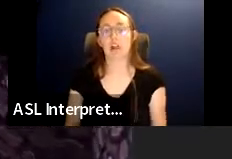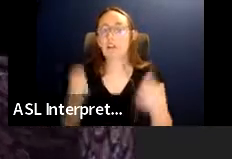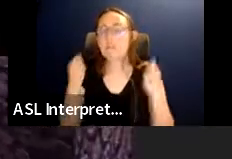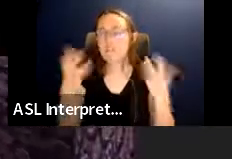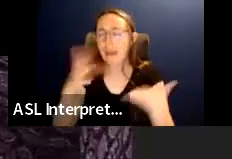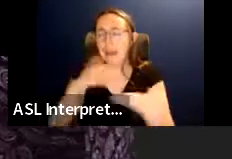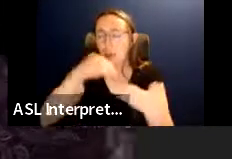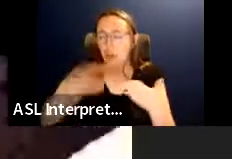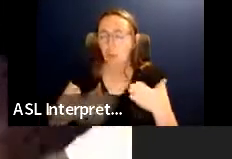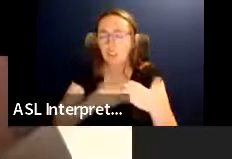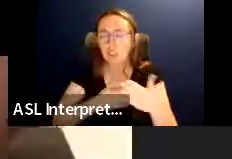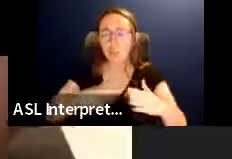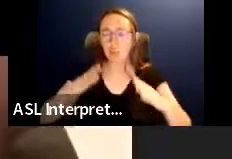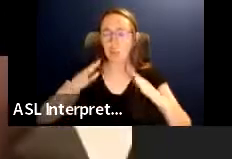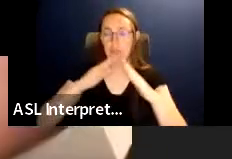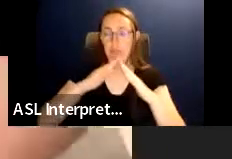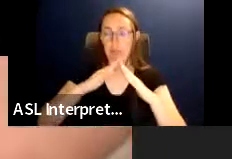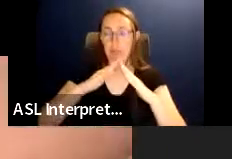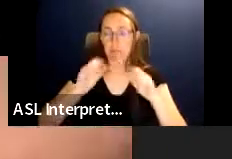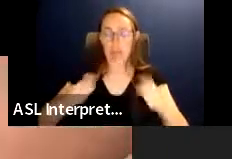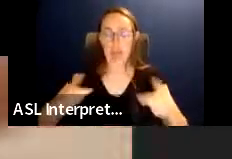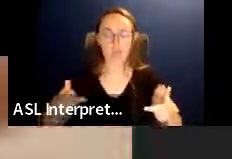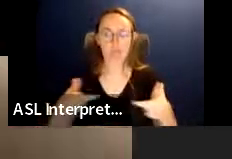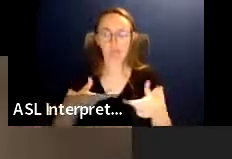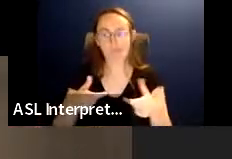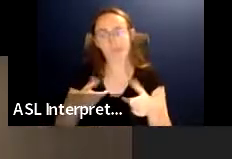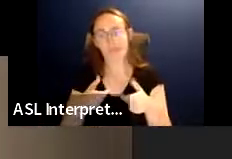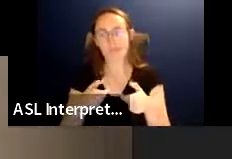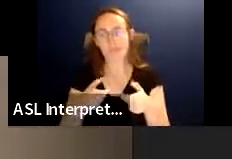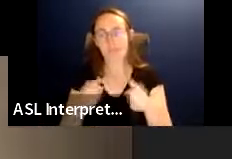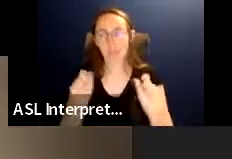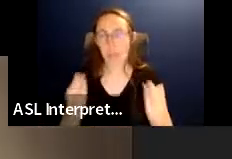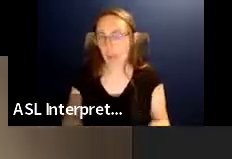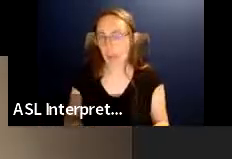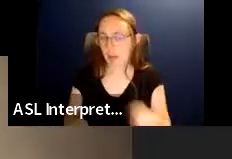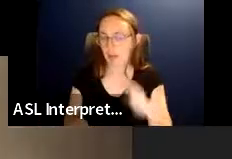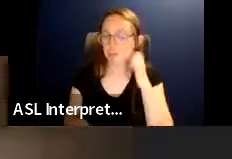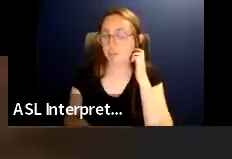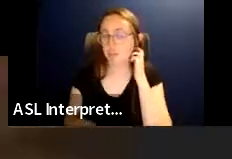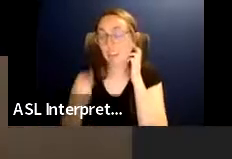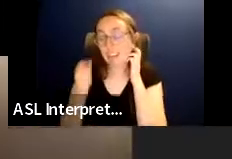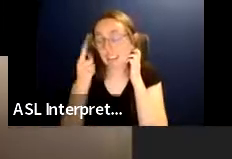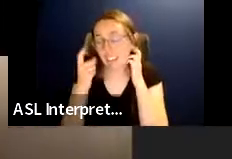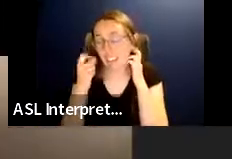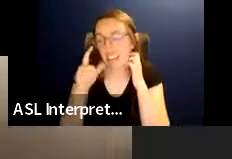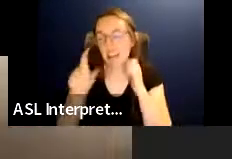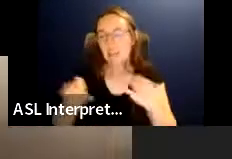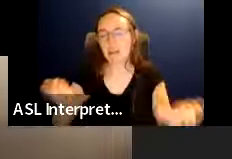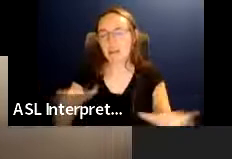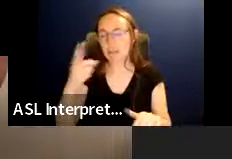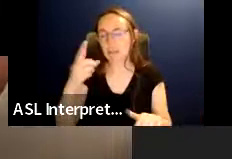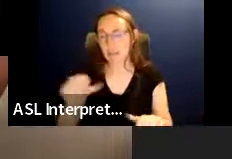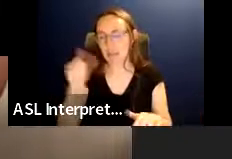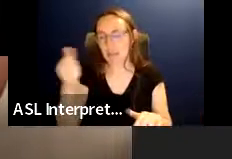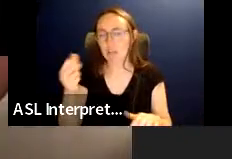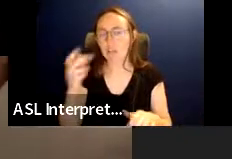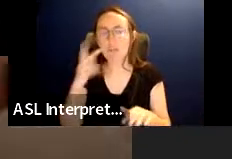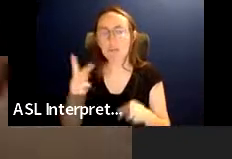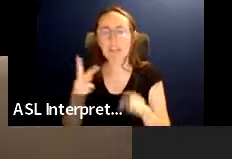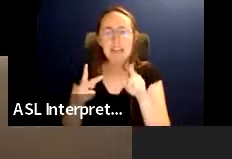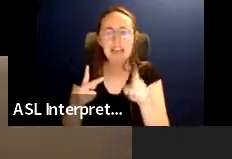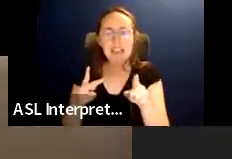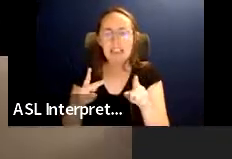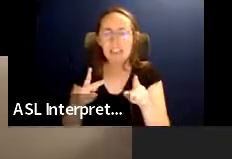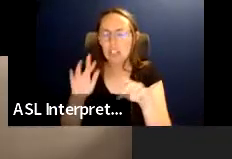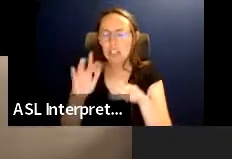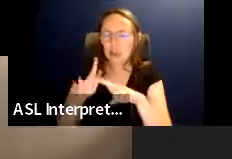fingers, but you have to do something else here, and that is, see all these very, very sharp